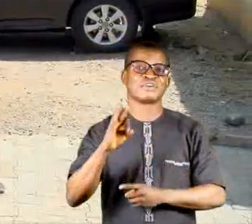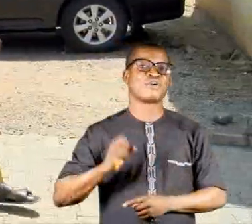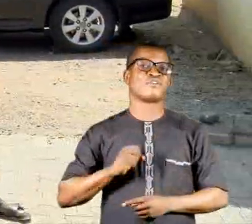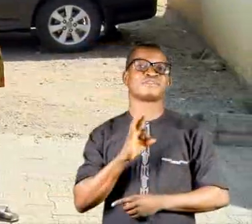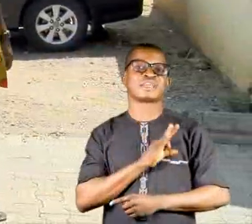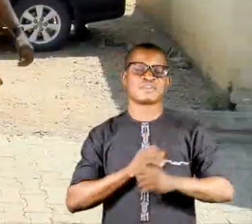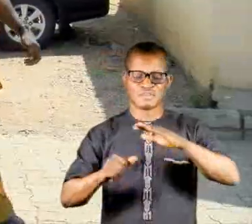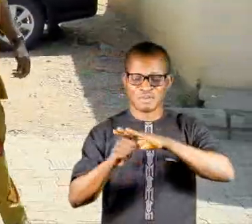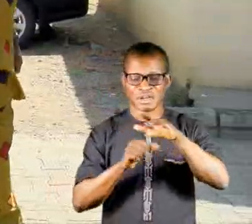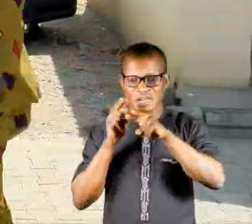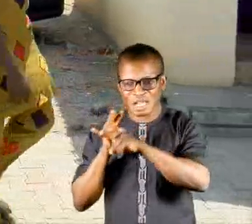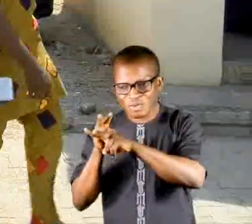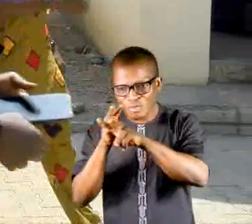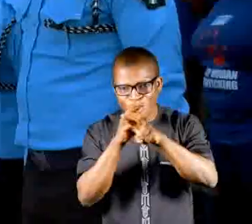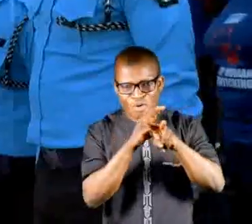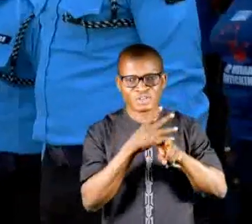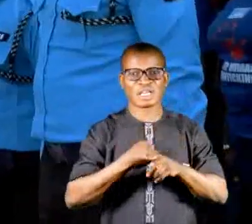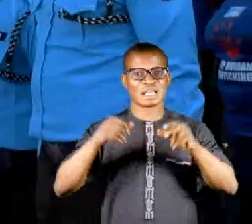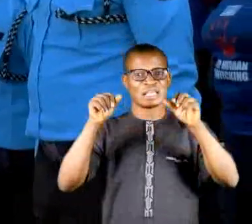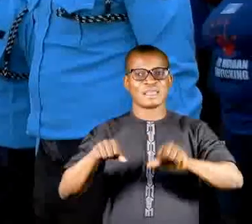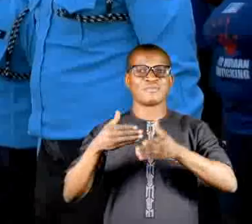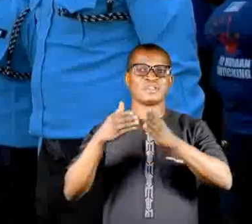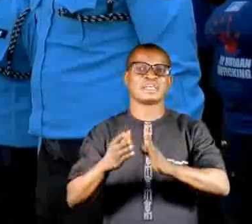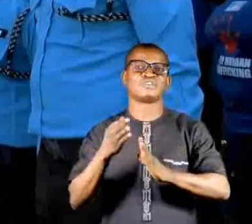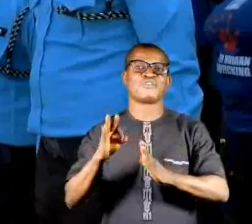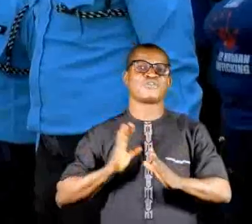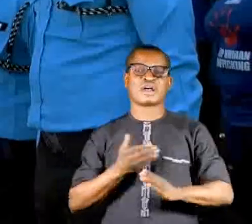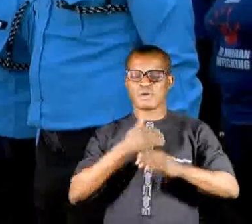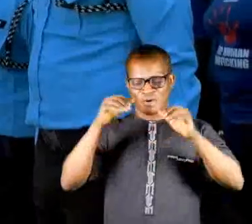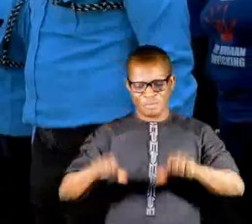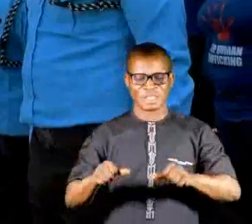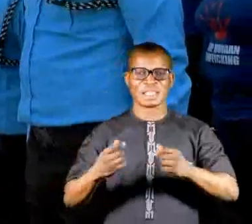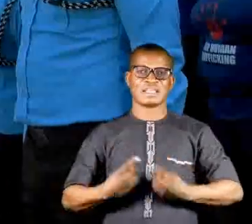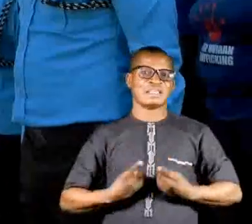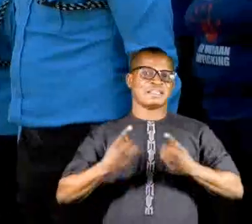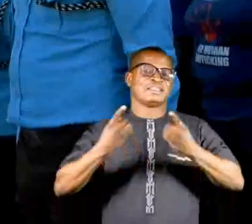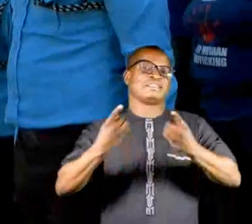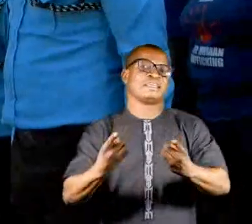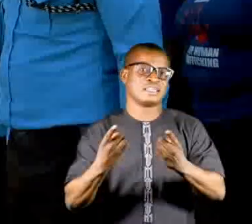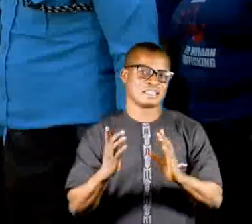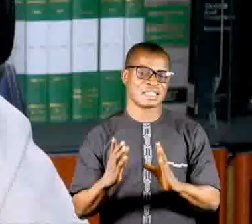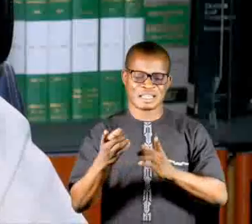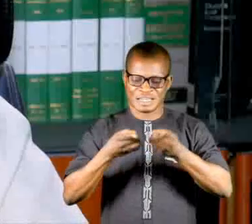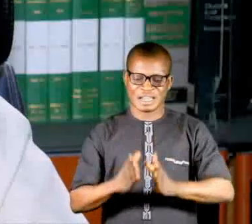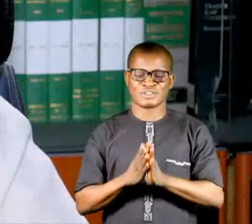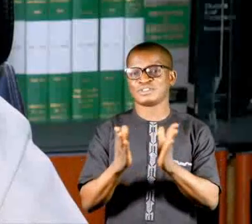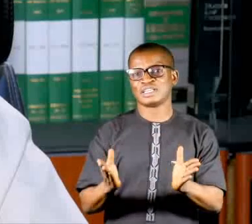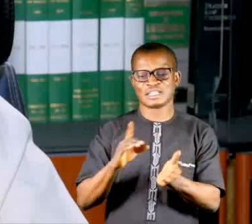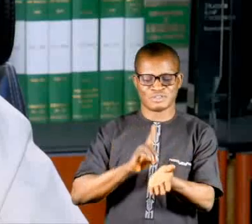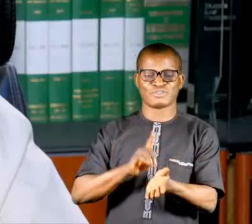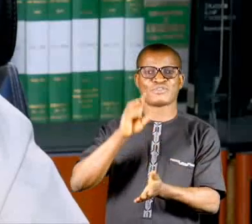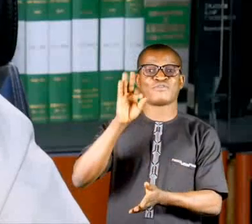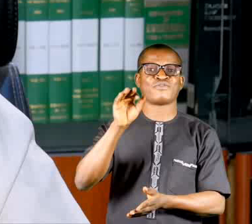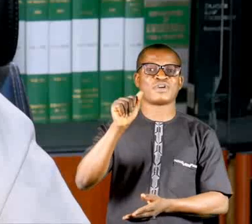staff under the watch and able leadership of our committed and dedicated Director General